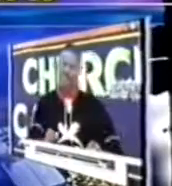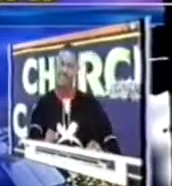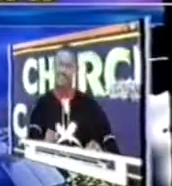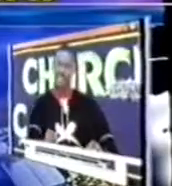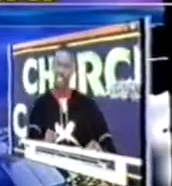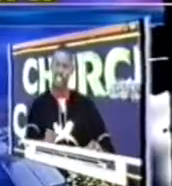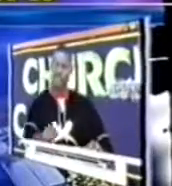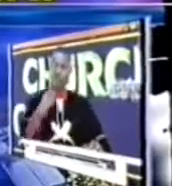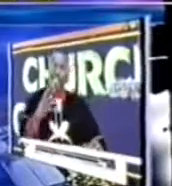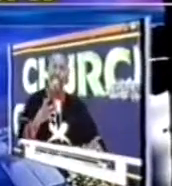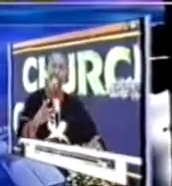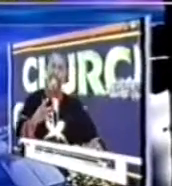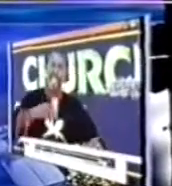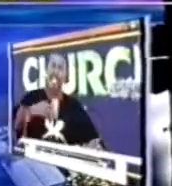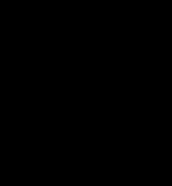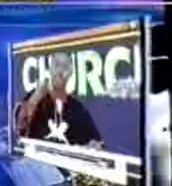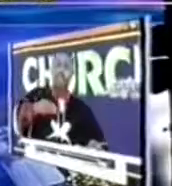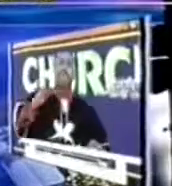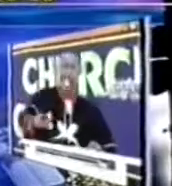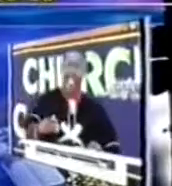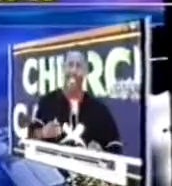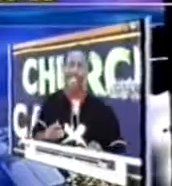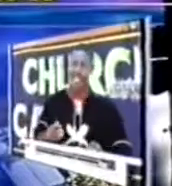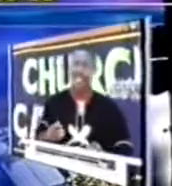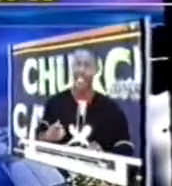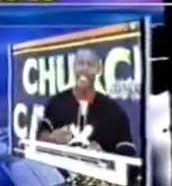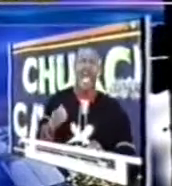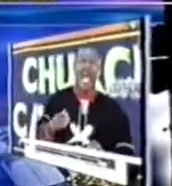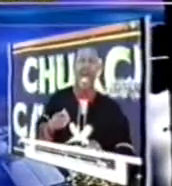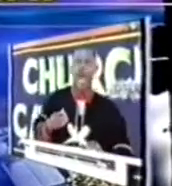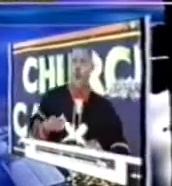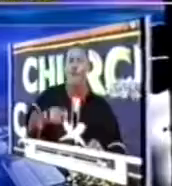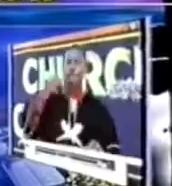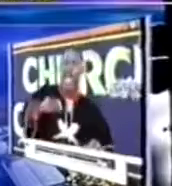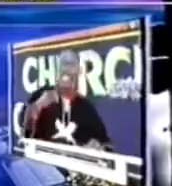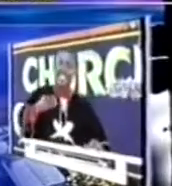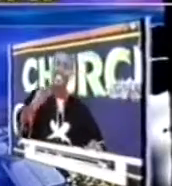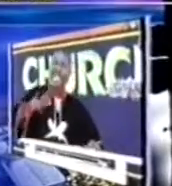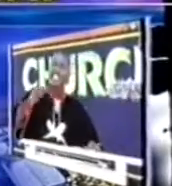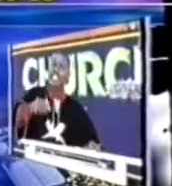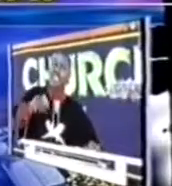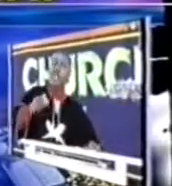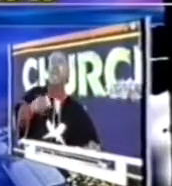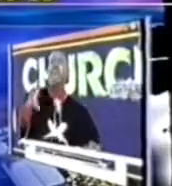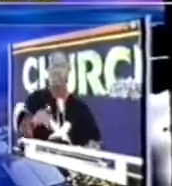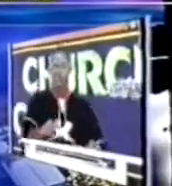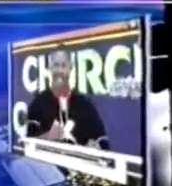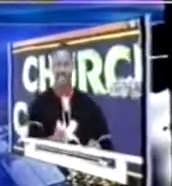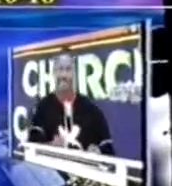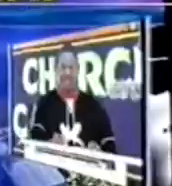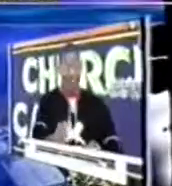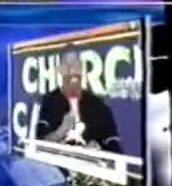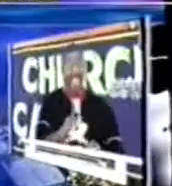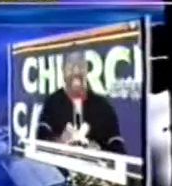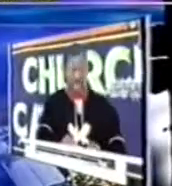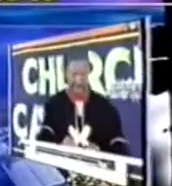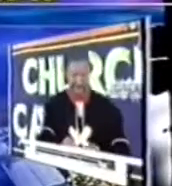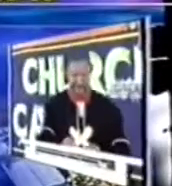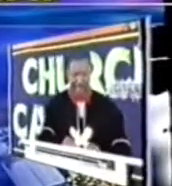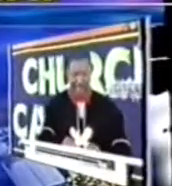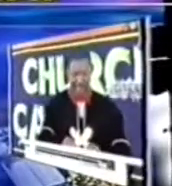channel. So will be a two soon to dia. Na on pet, says Ancha Chano ever Cosua, or Sasa